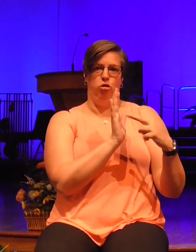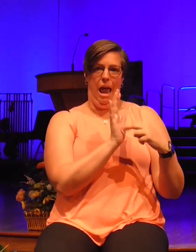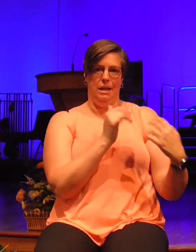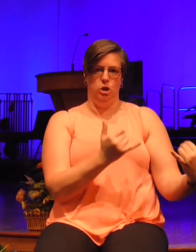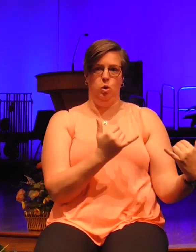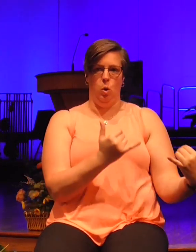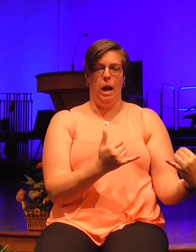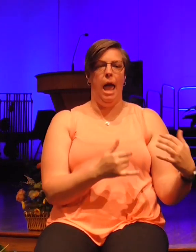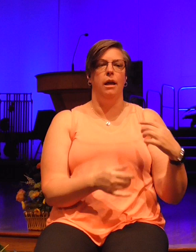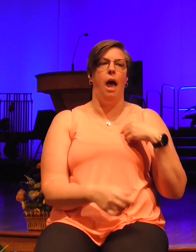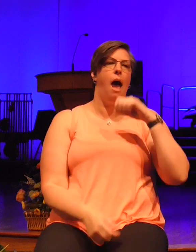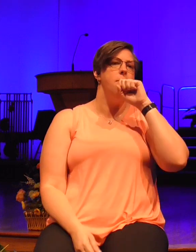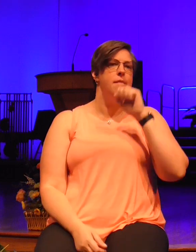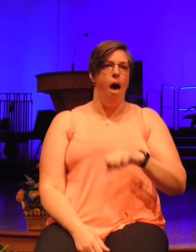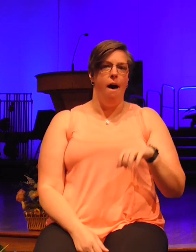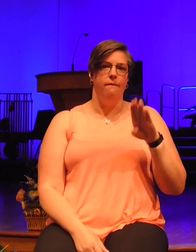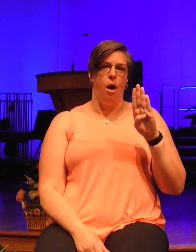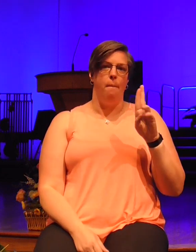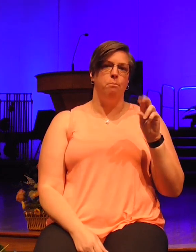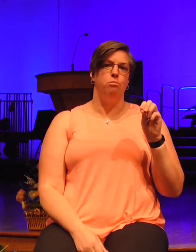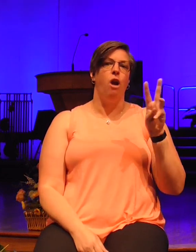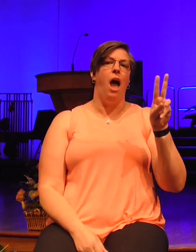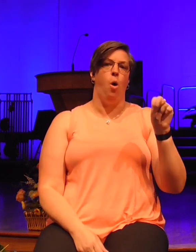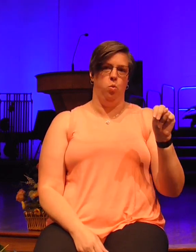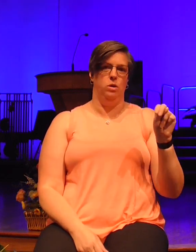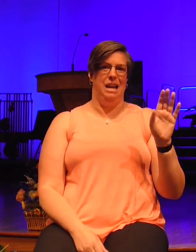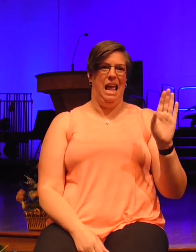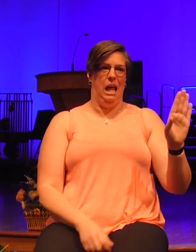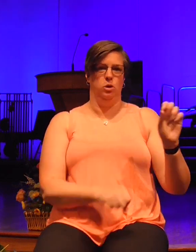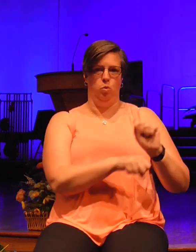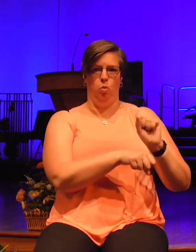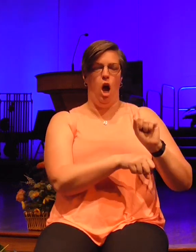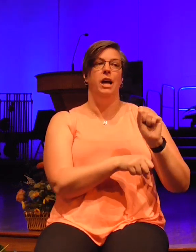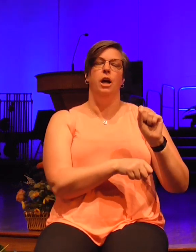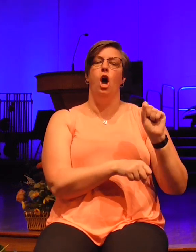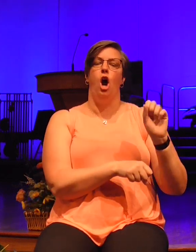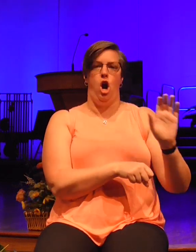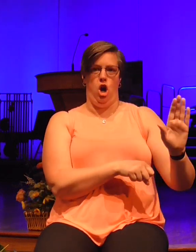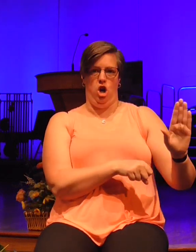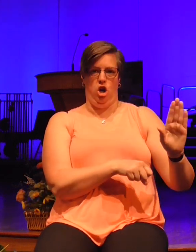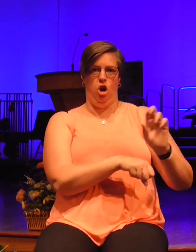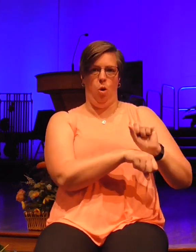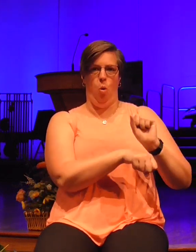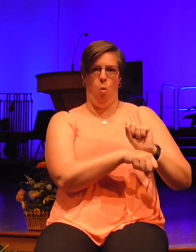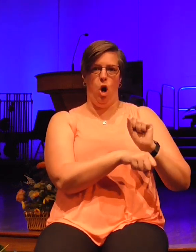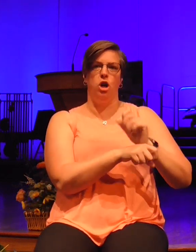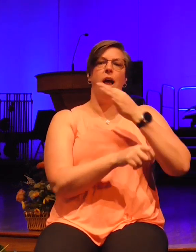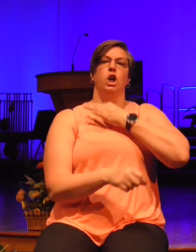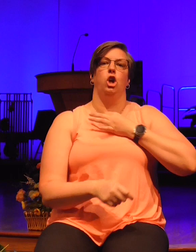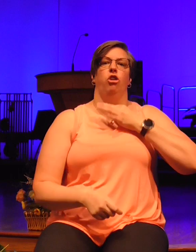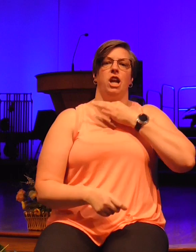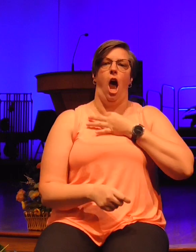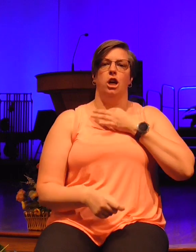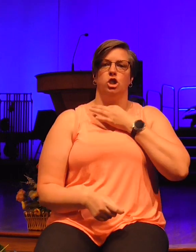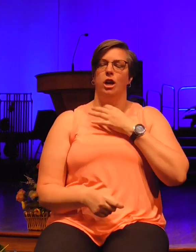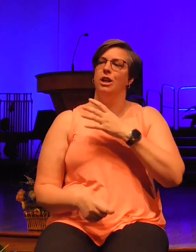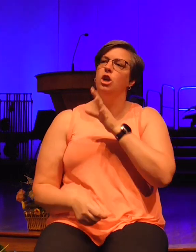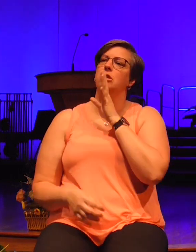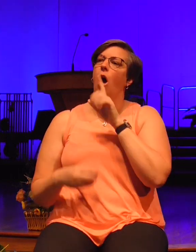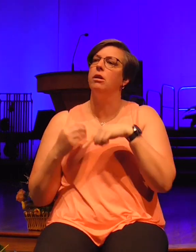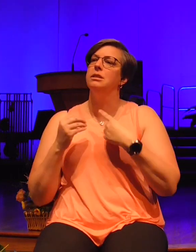today. I love Brené Brown's work on curiosity. She talks about getting curious